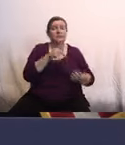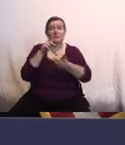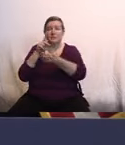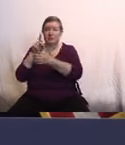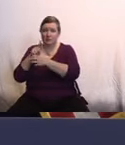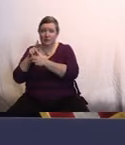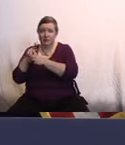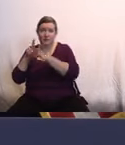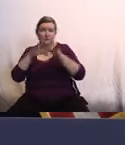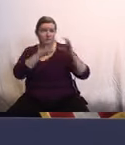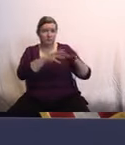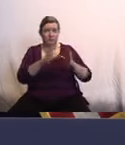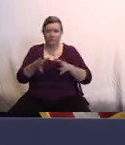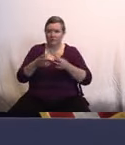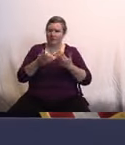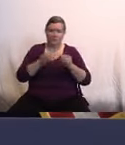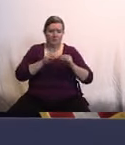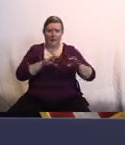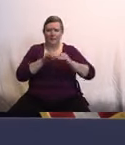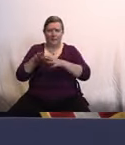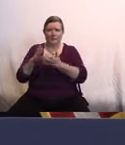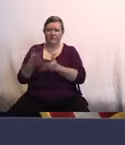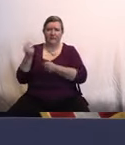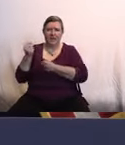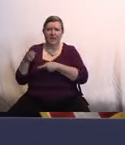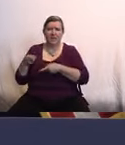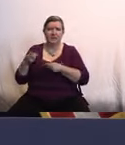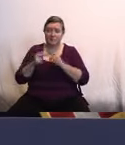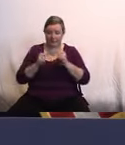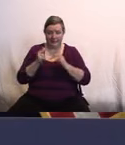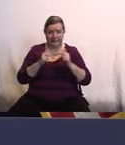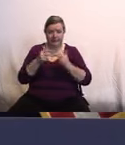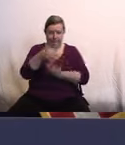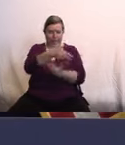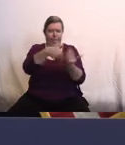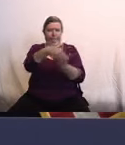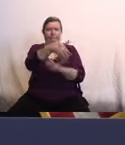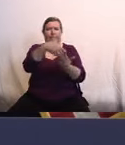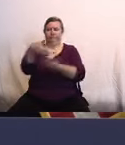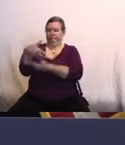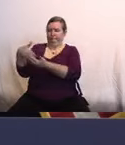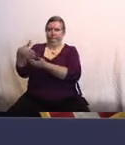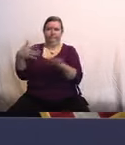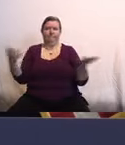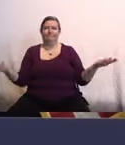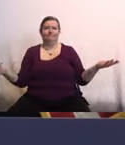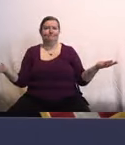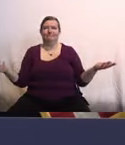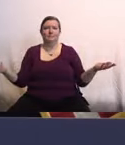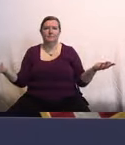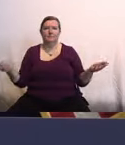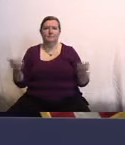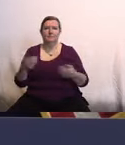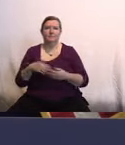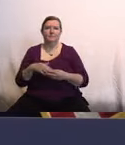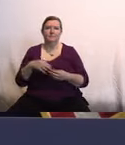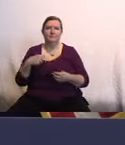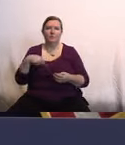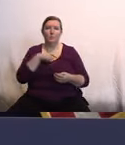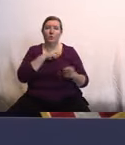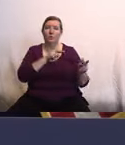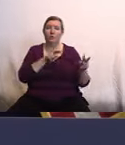infection runs wild in these places. Our step has been taken. Why now? Because the United States Supreme